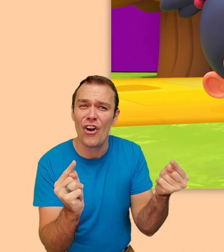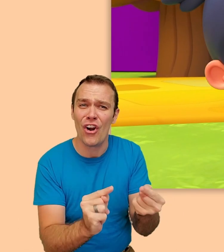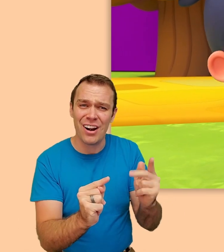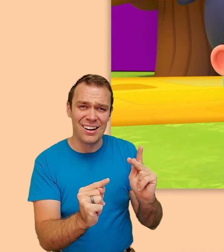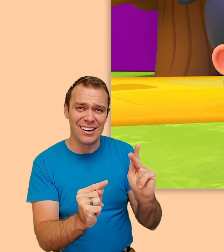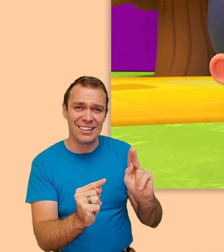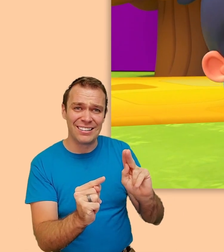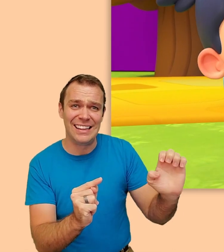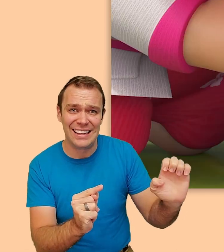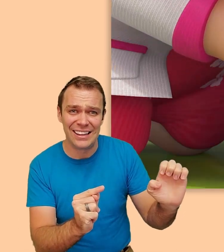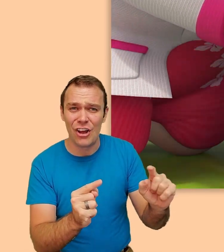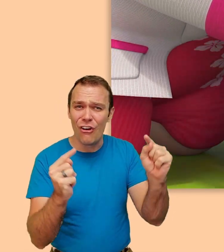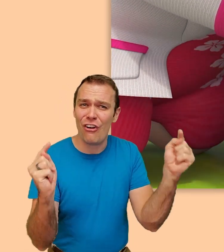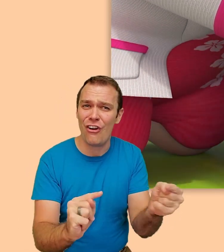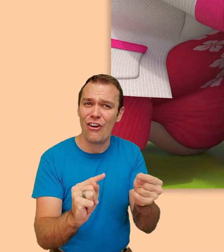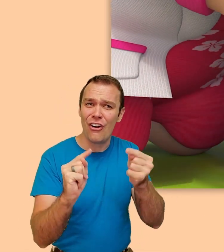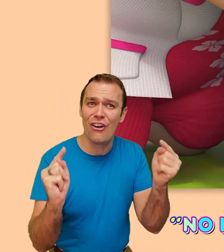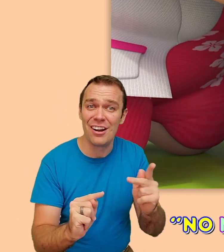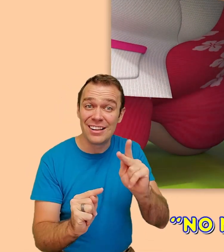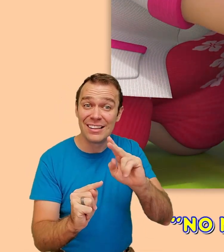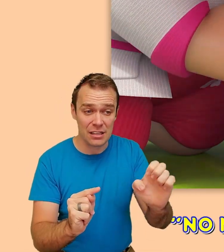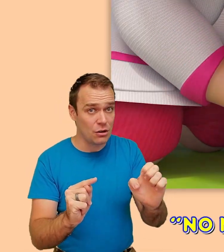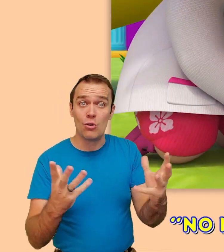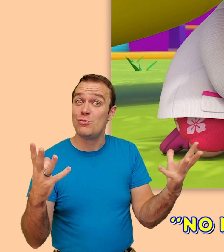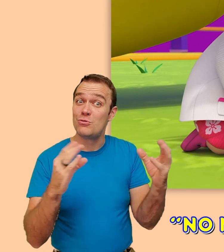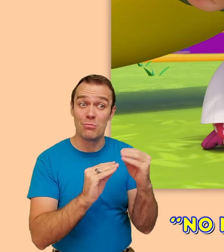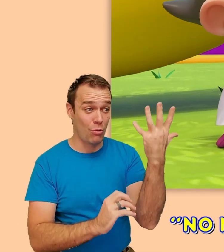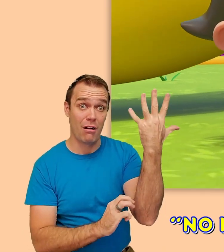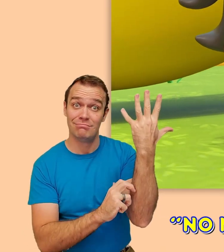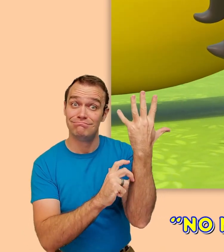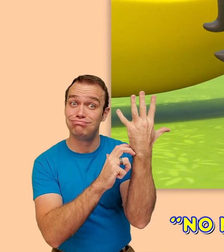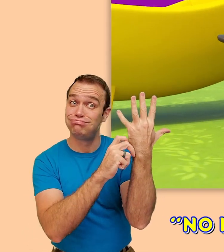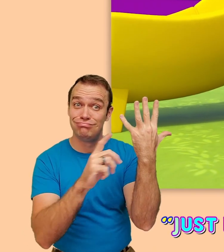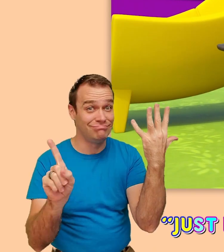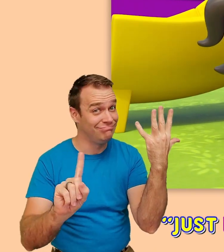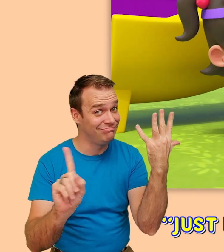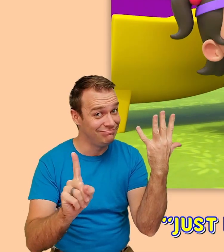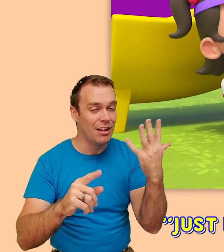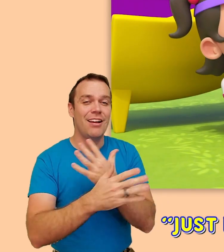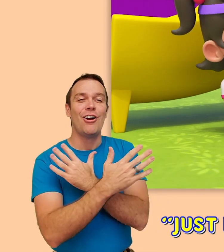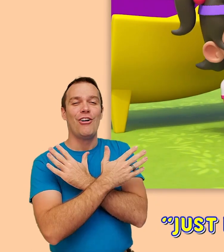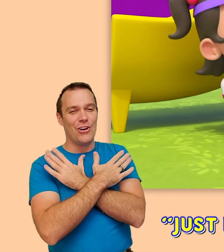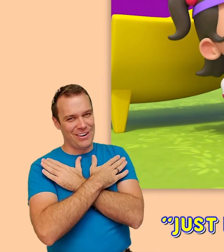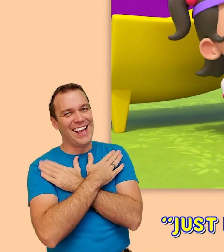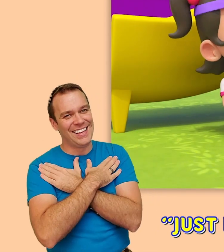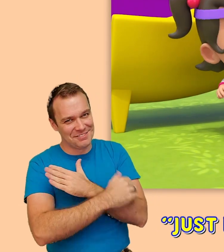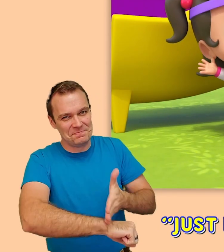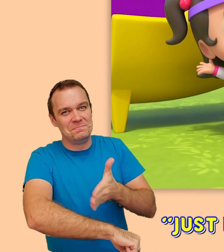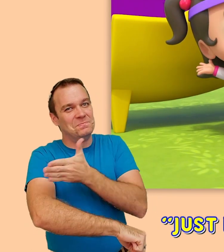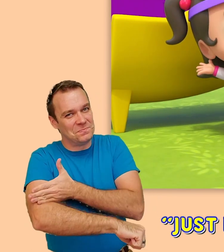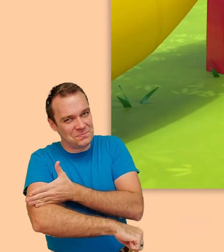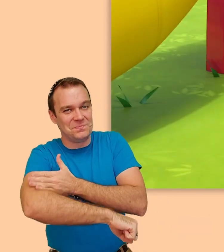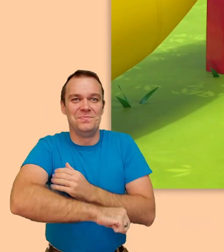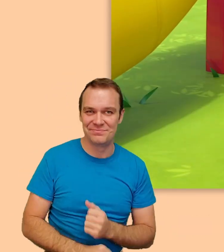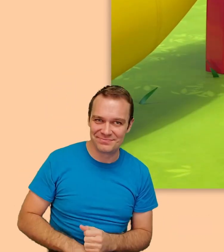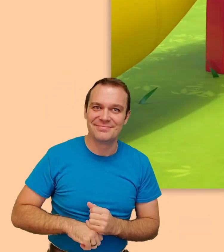knee, bruised his knee, bruised his knee. No more climbing up that tree. Just rest and you'll feel